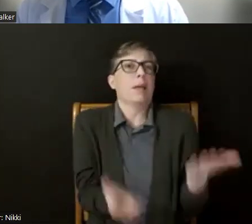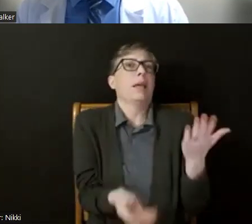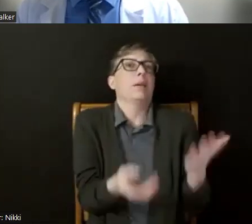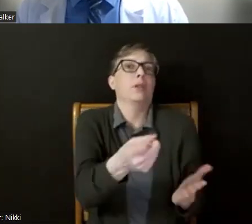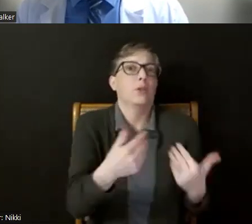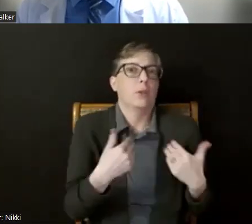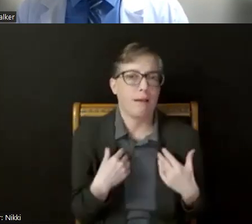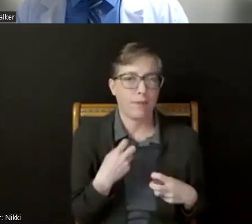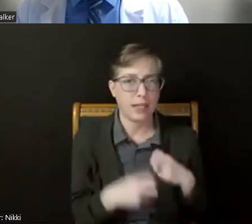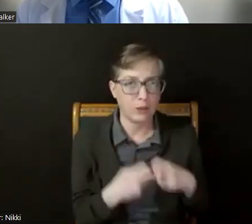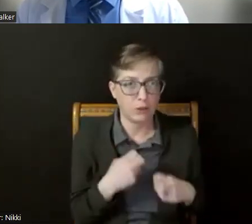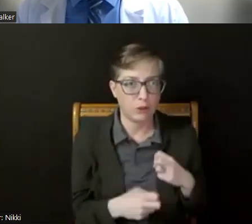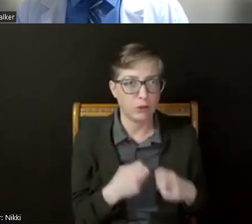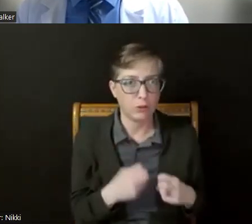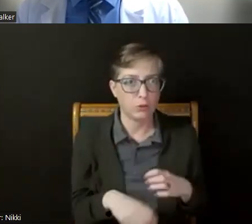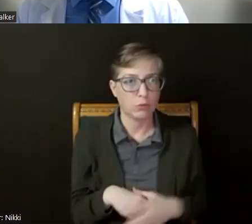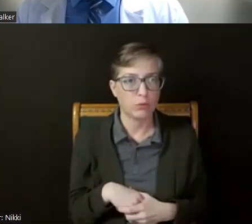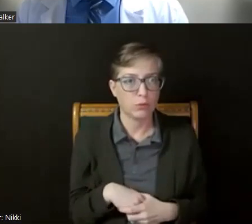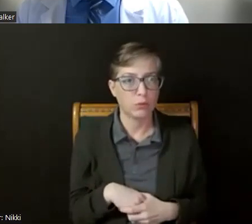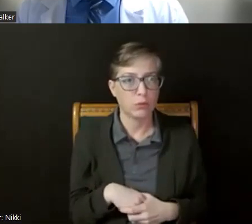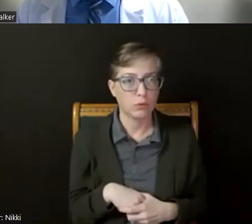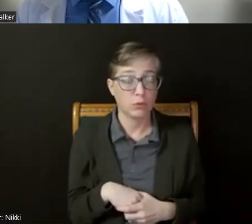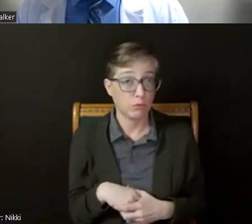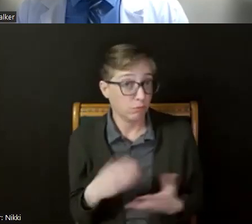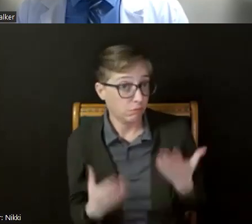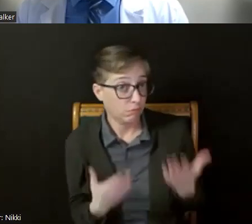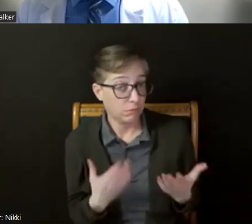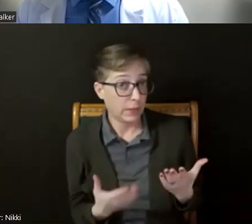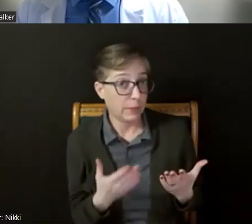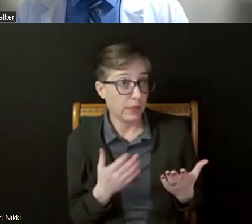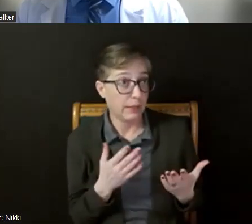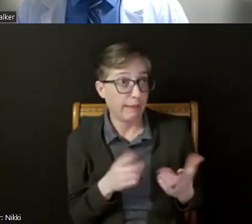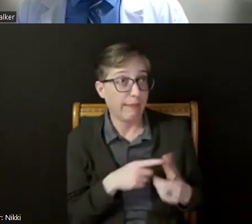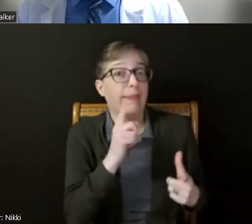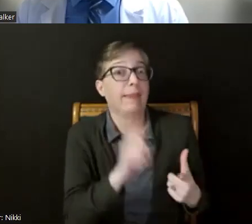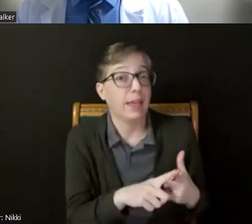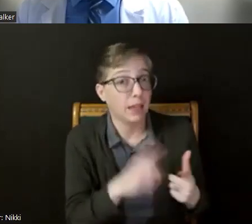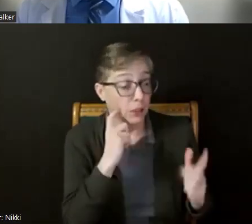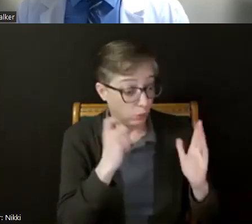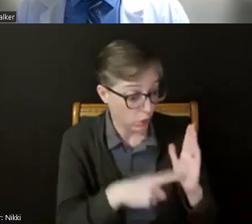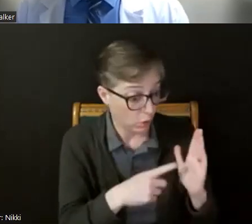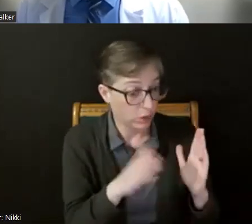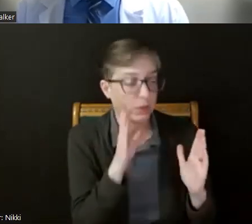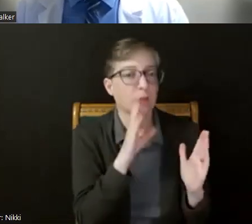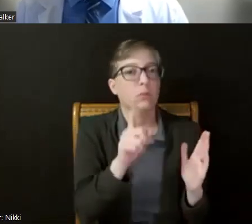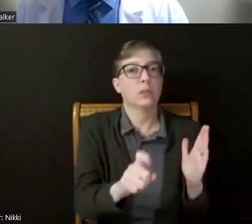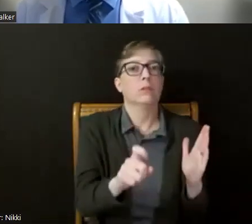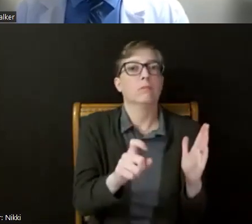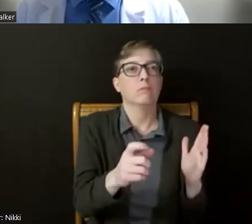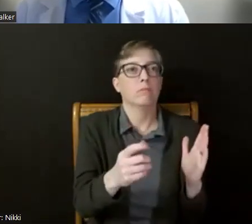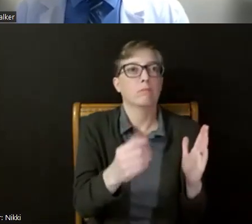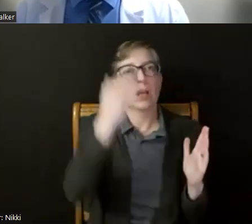been screened? And this might be something that can prompt someone to get screened if they're having these symptoms.